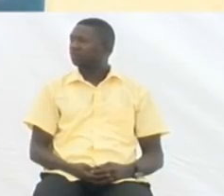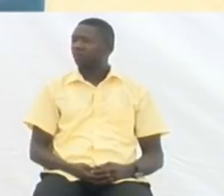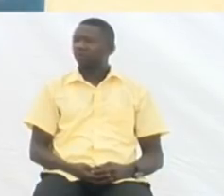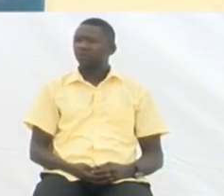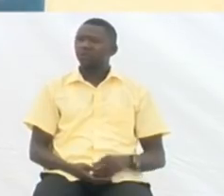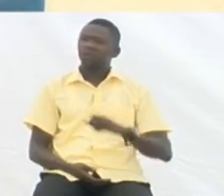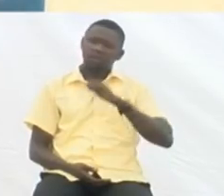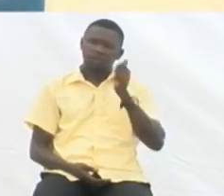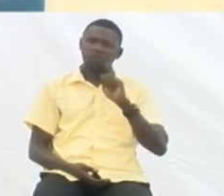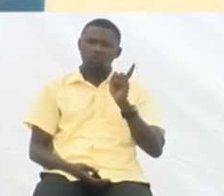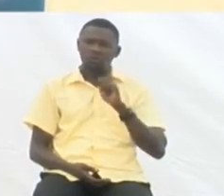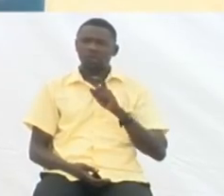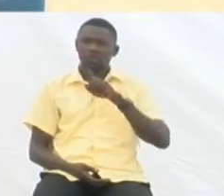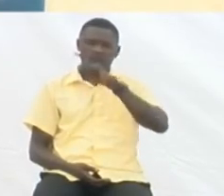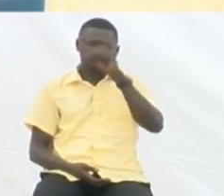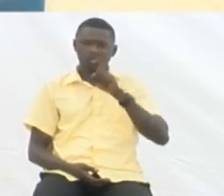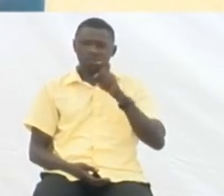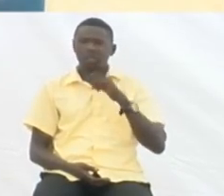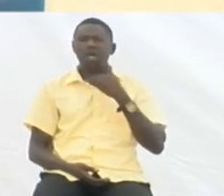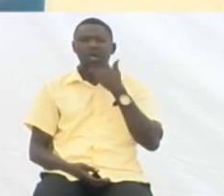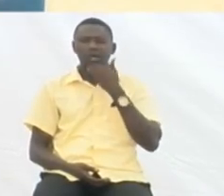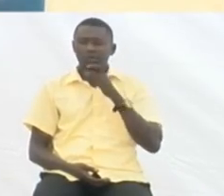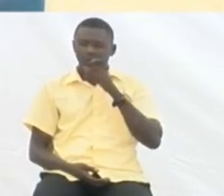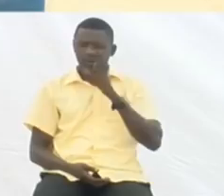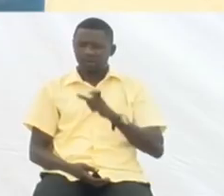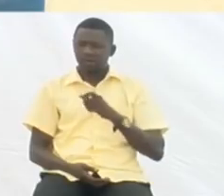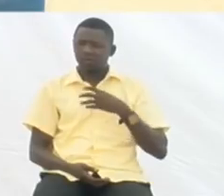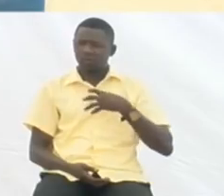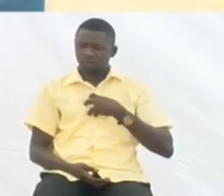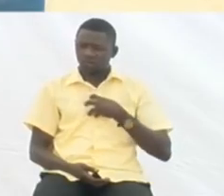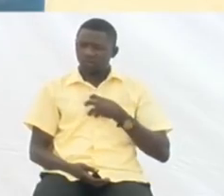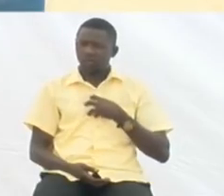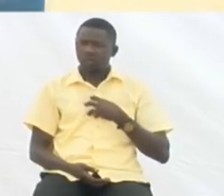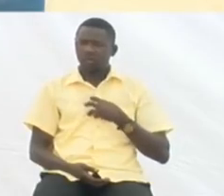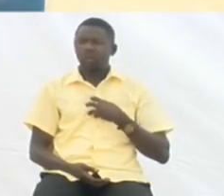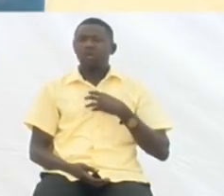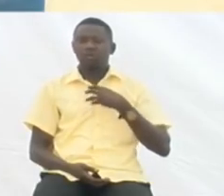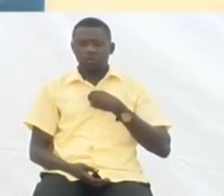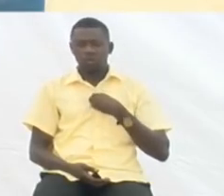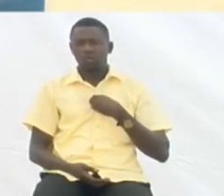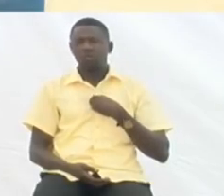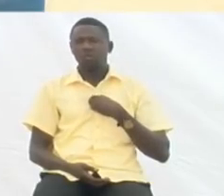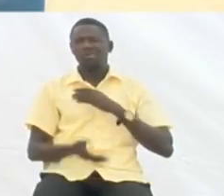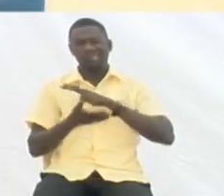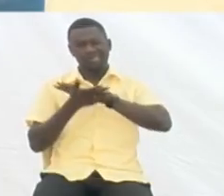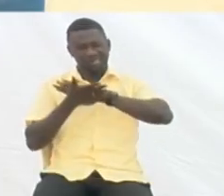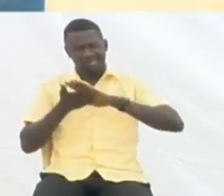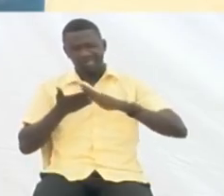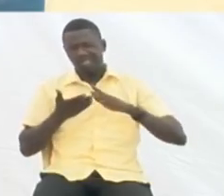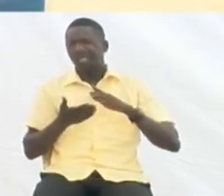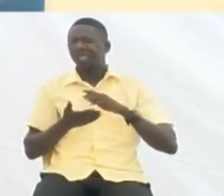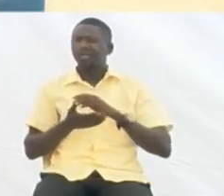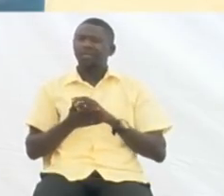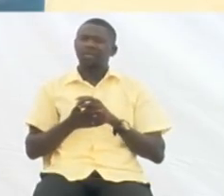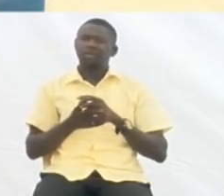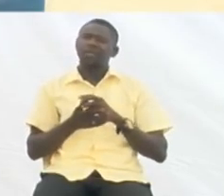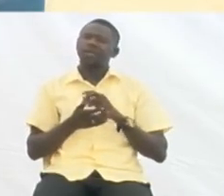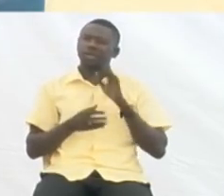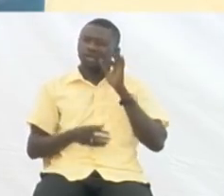And what the questioner is seeking to have is to get clarity.